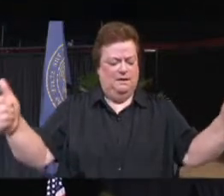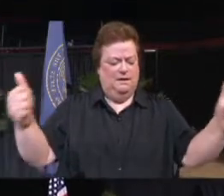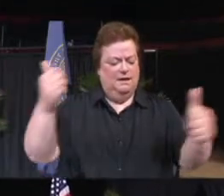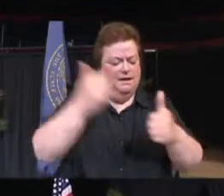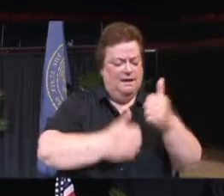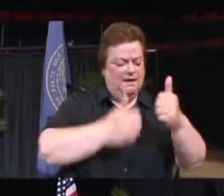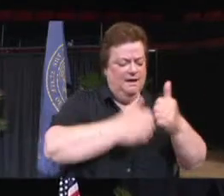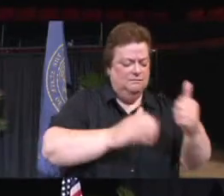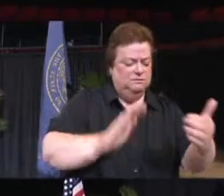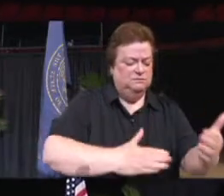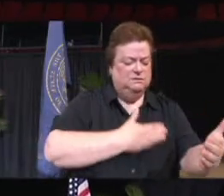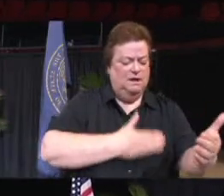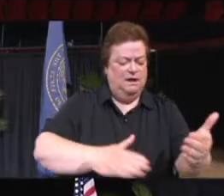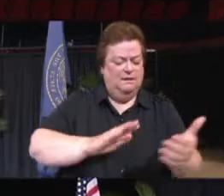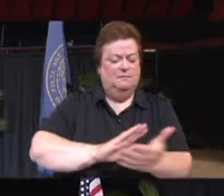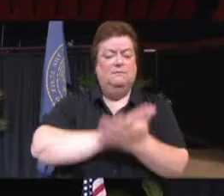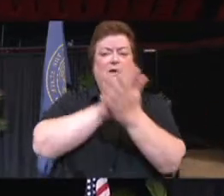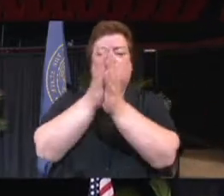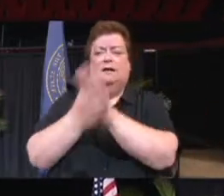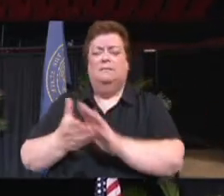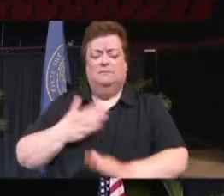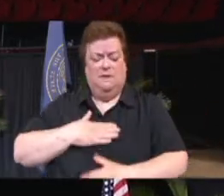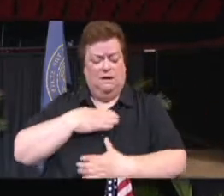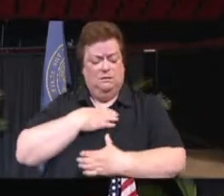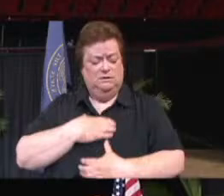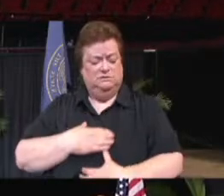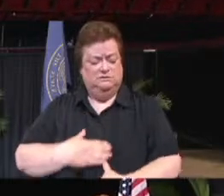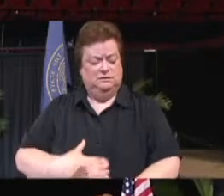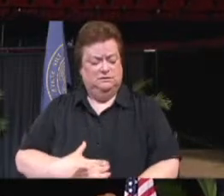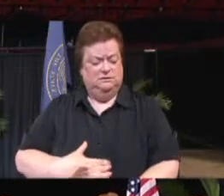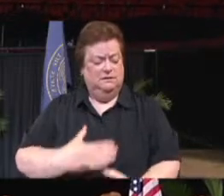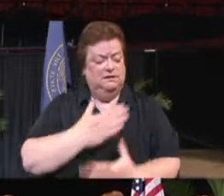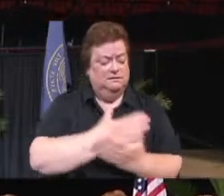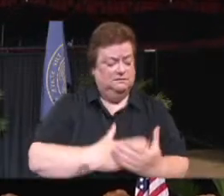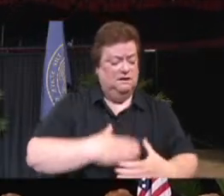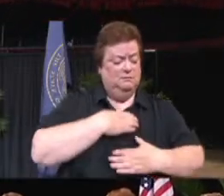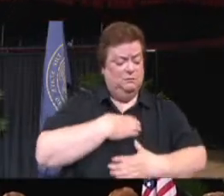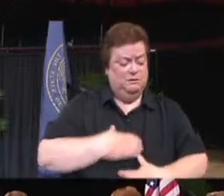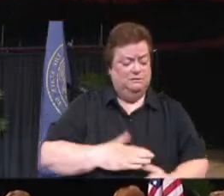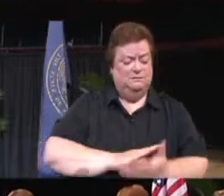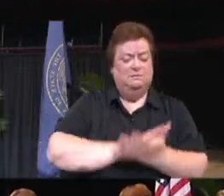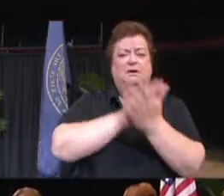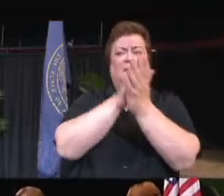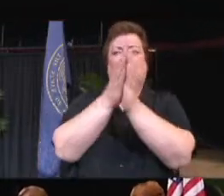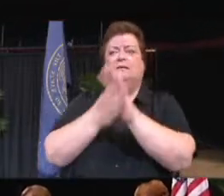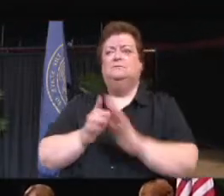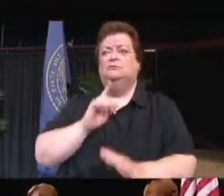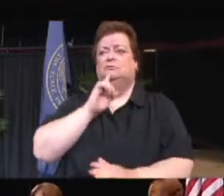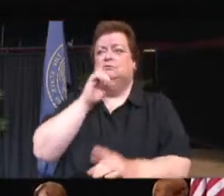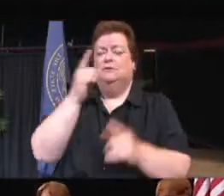every song I made turned into wishes, some of them came true.